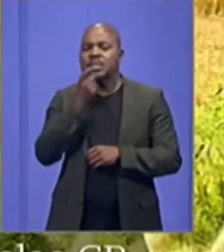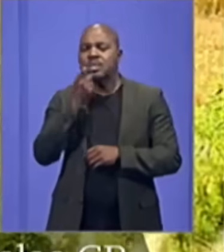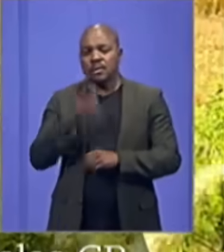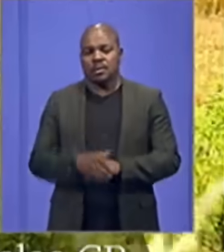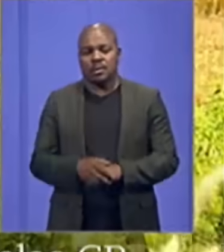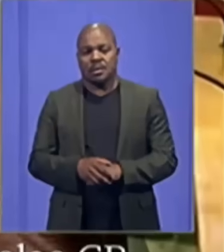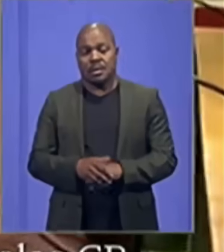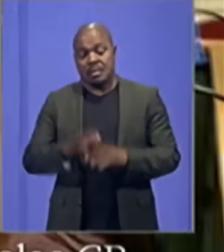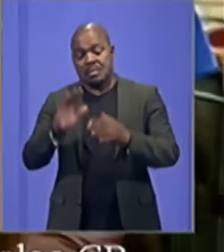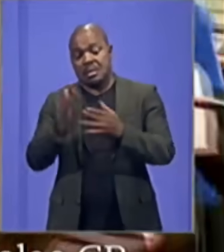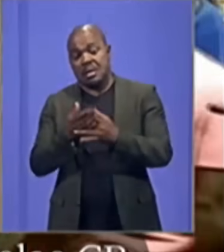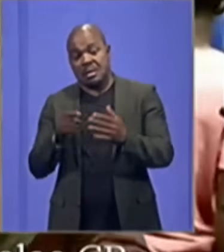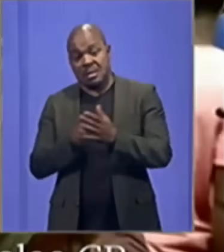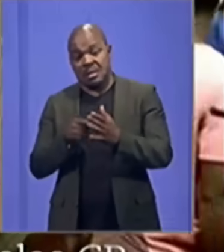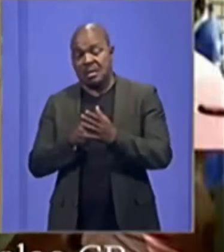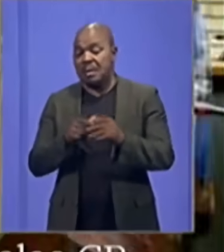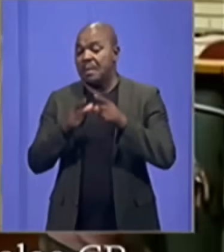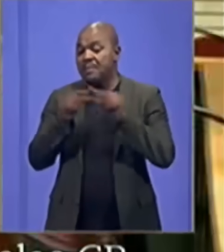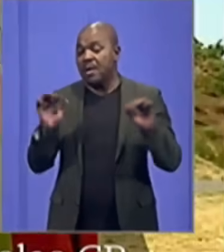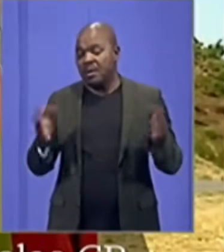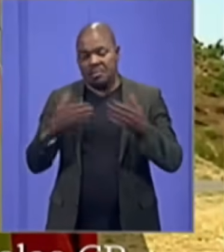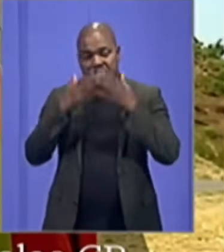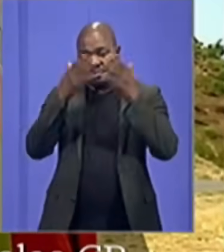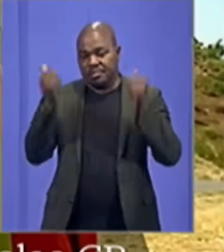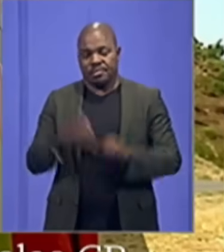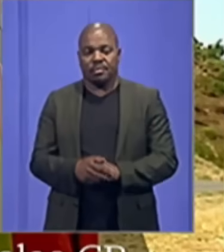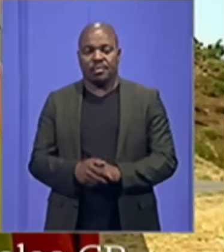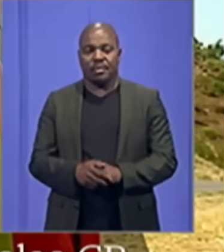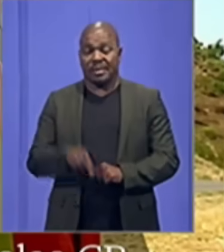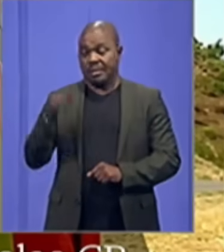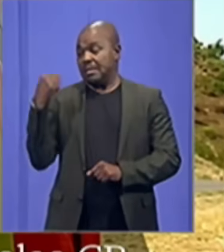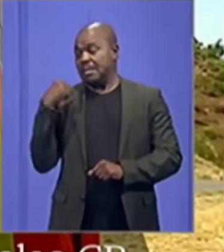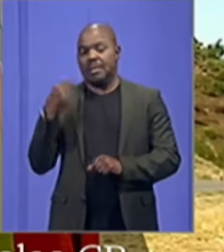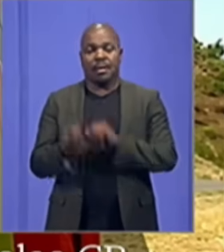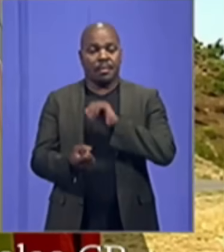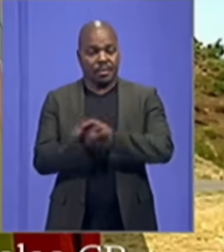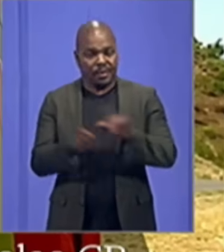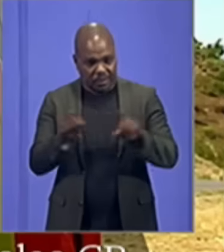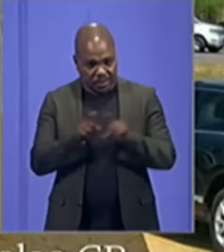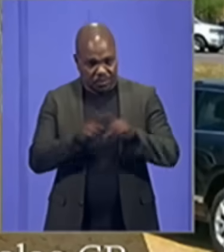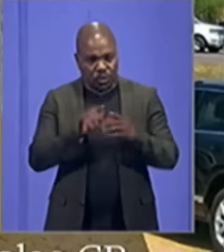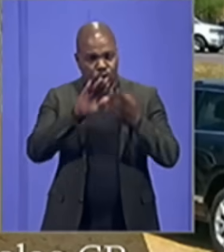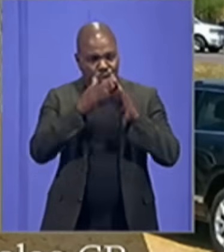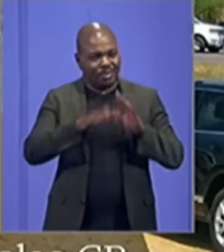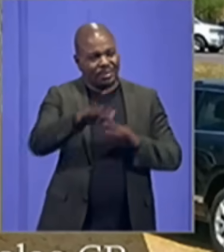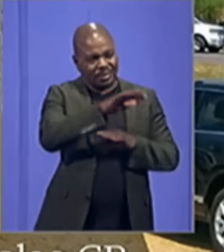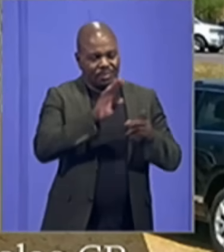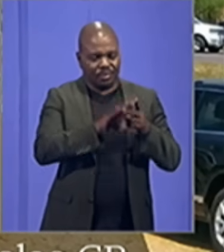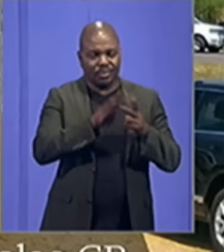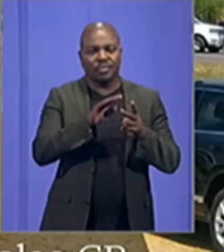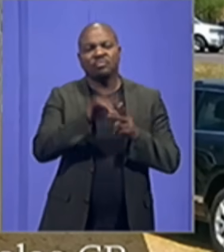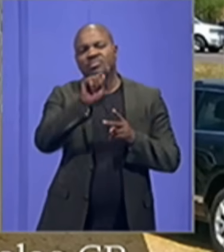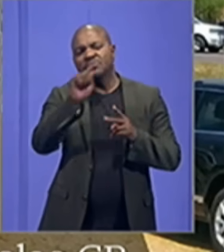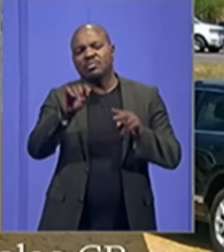gore kgetse eo ya disenyi e feletse kae. Ditlhaselo tsa sešweng jaana di ne tsa tlhotlheletsa baagi ka tshegetso ya